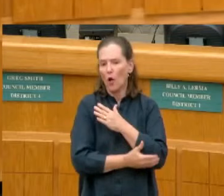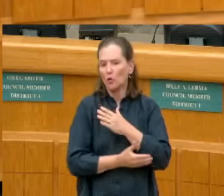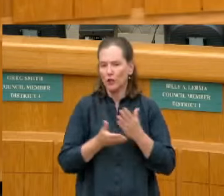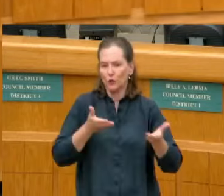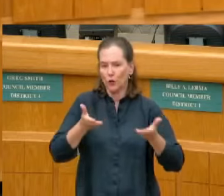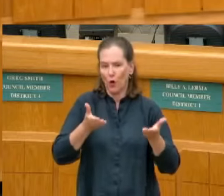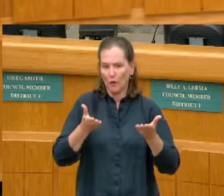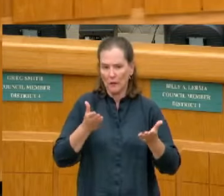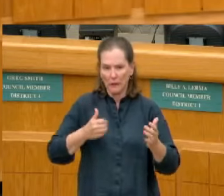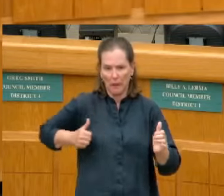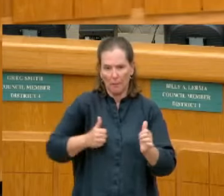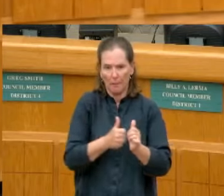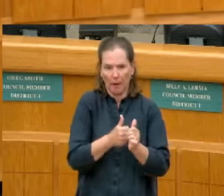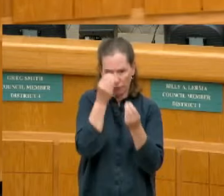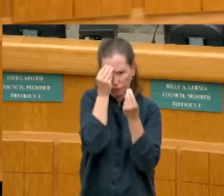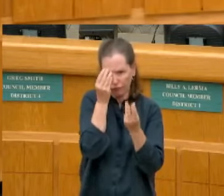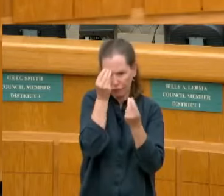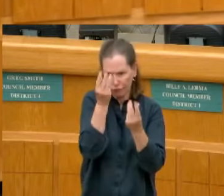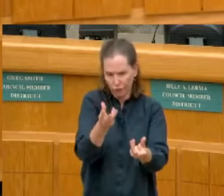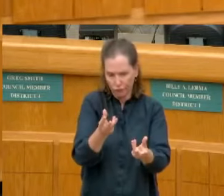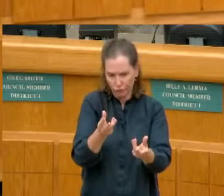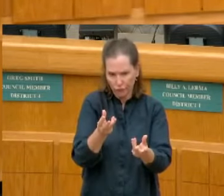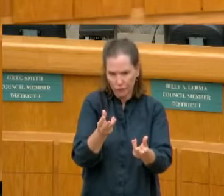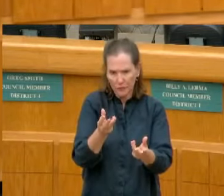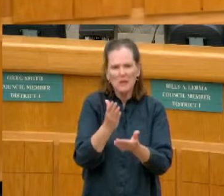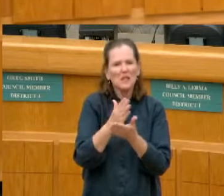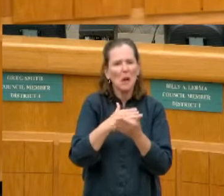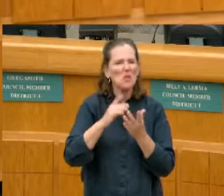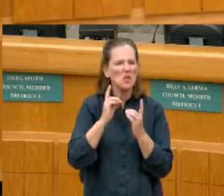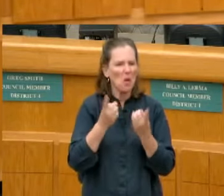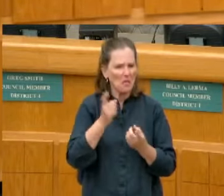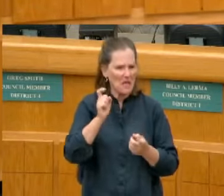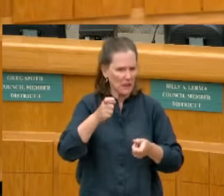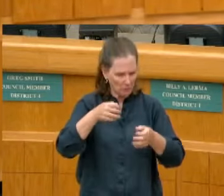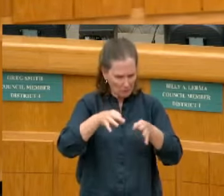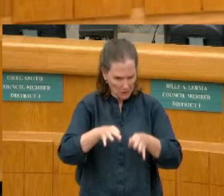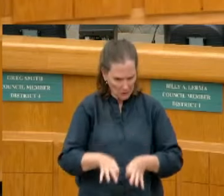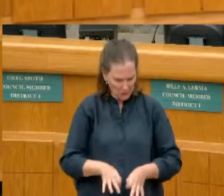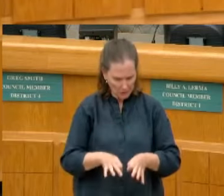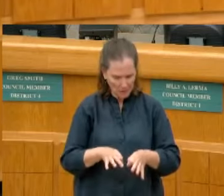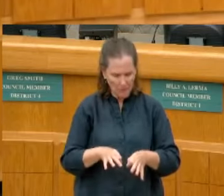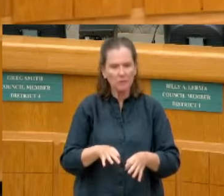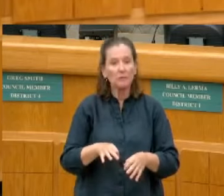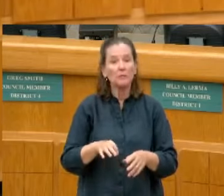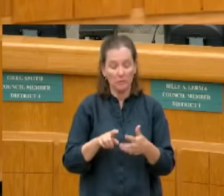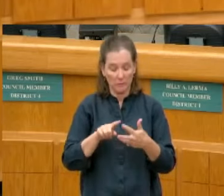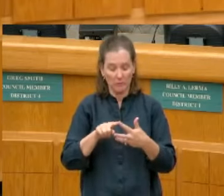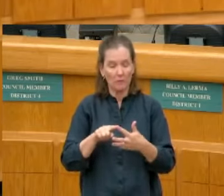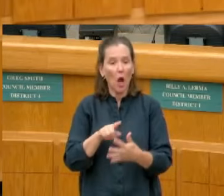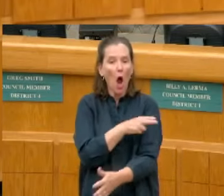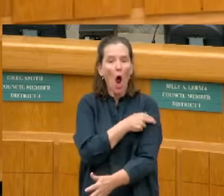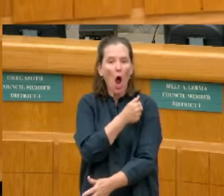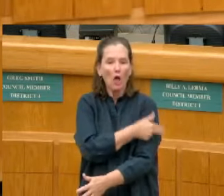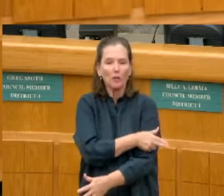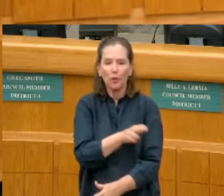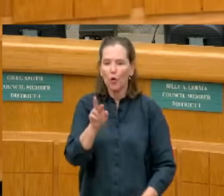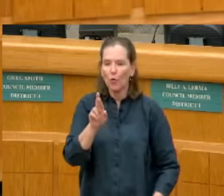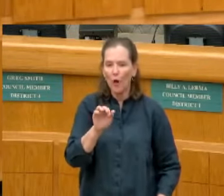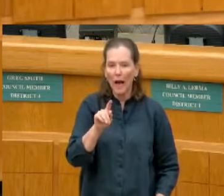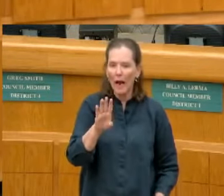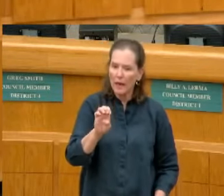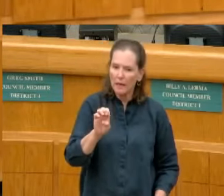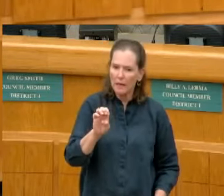with our workforce situation and some of our departments. I want to talk about the hospitalization rate because I think that's something every Wednesday we